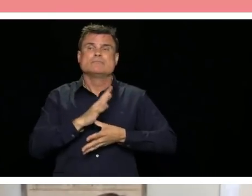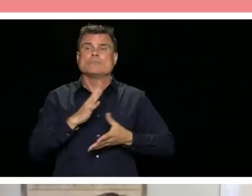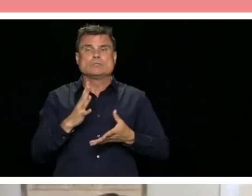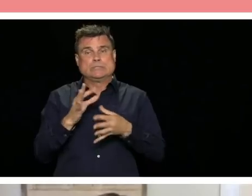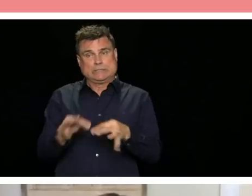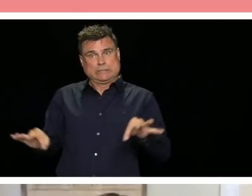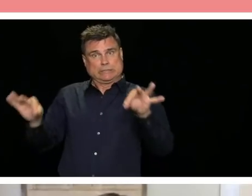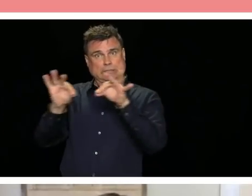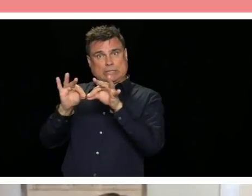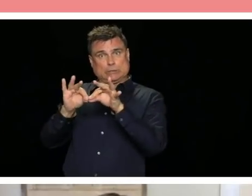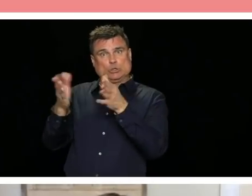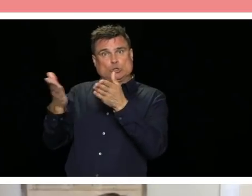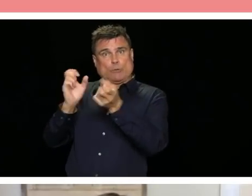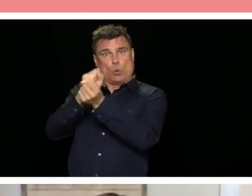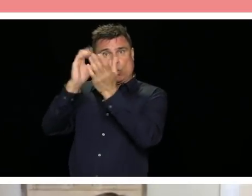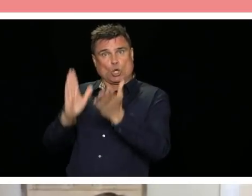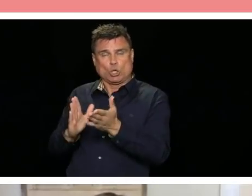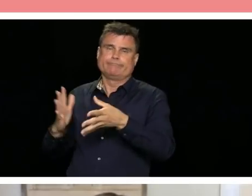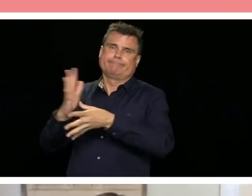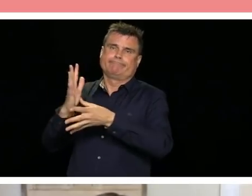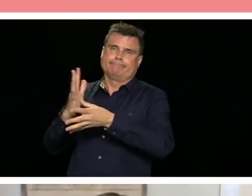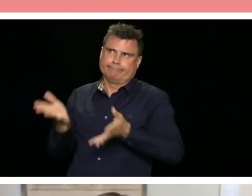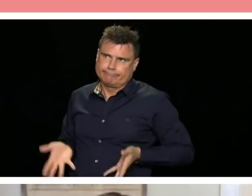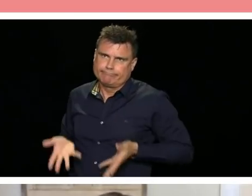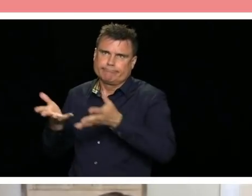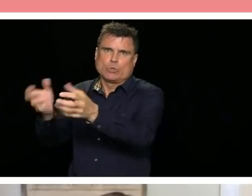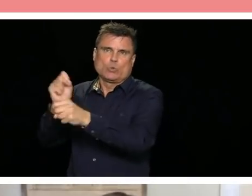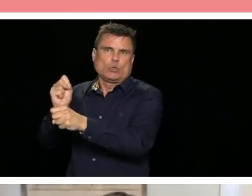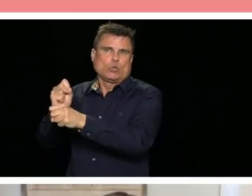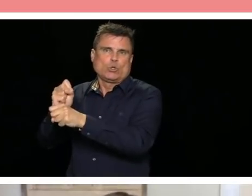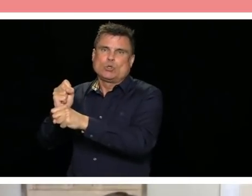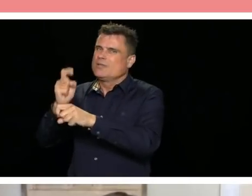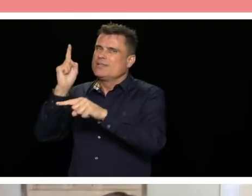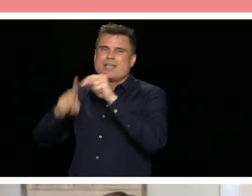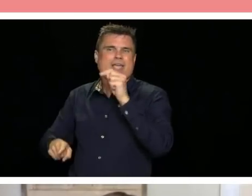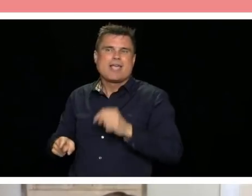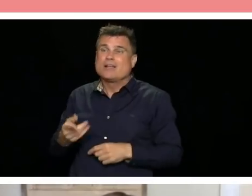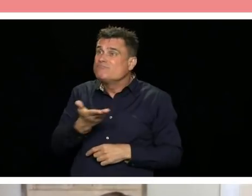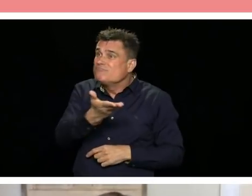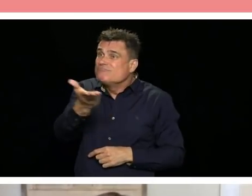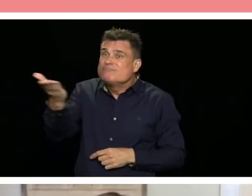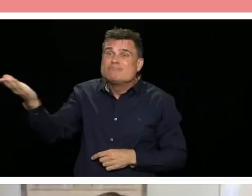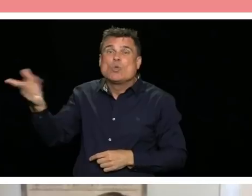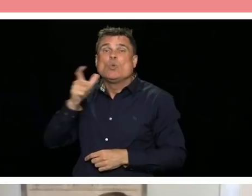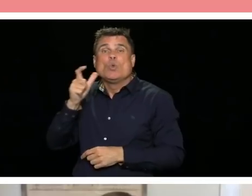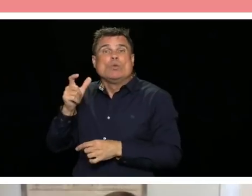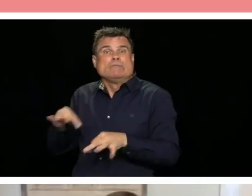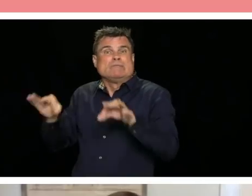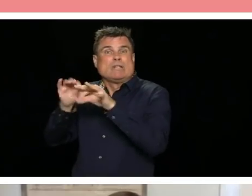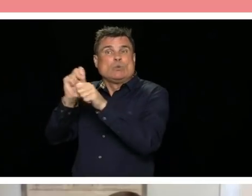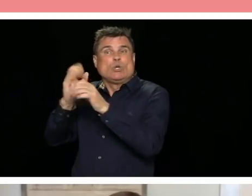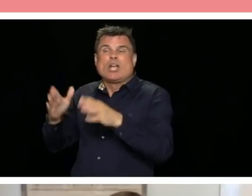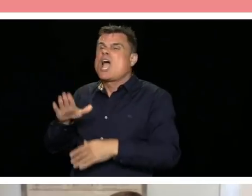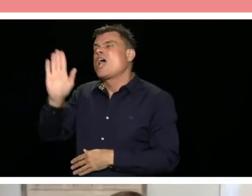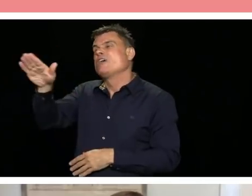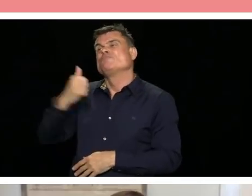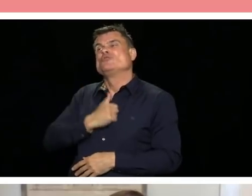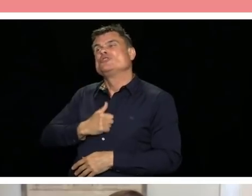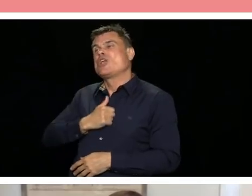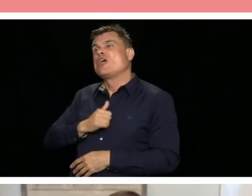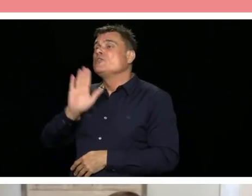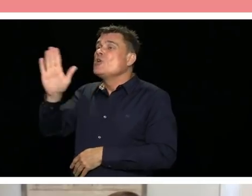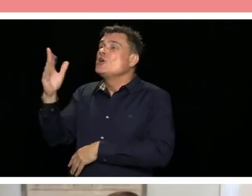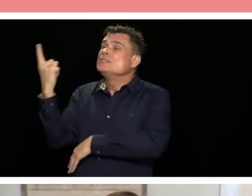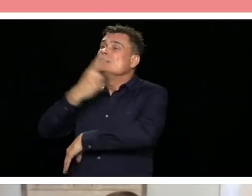moment. Thank you. The next question I have here is for Dr. Corneil, and it's from Dar. And the question